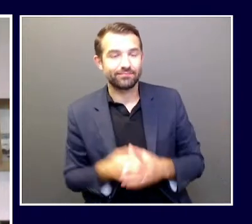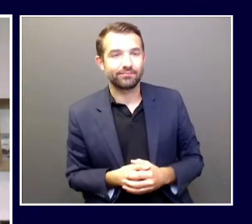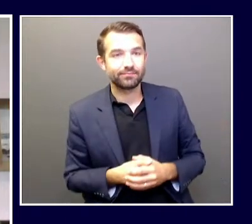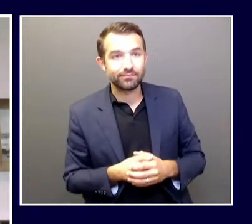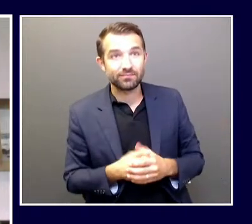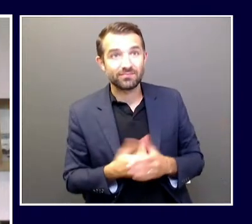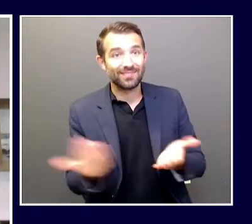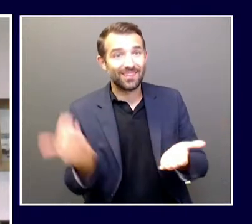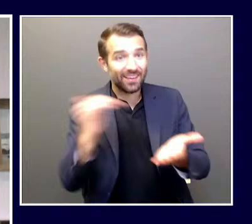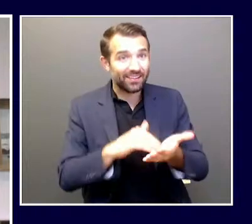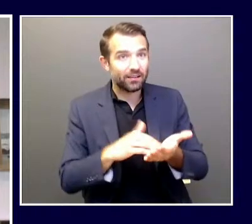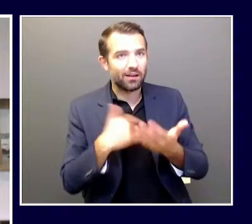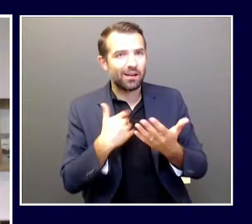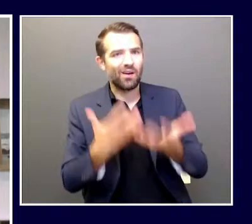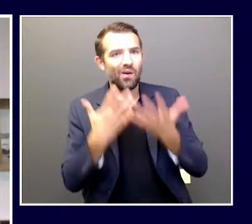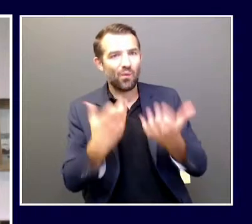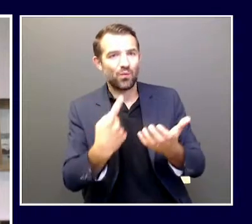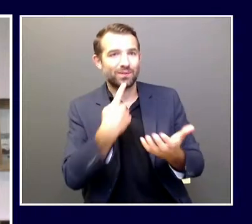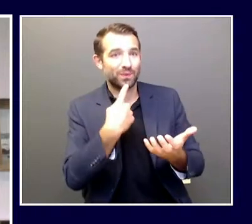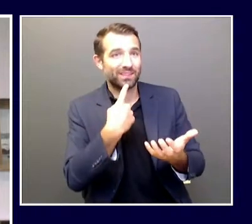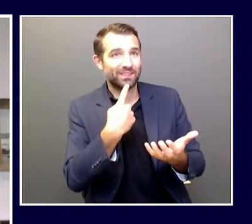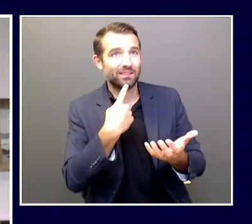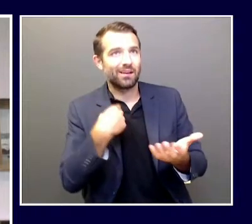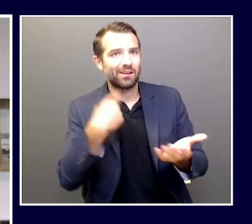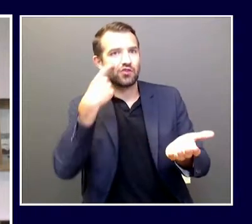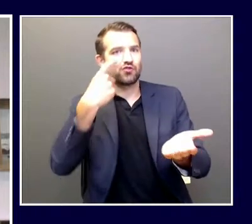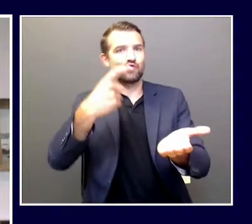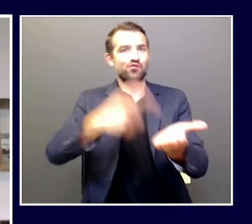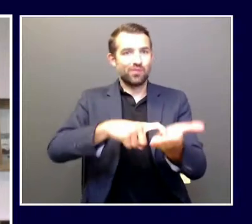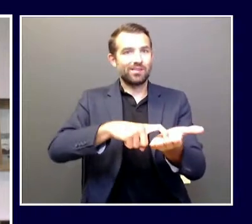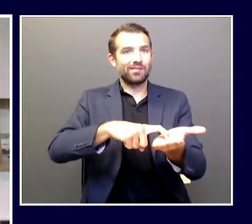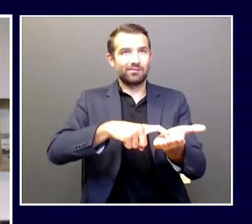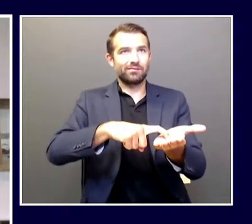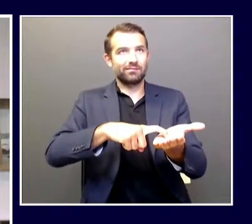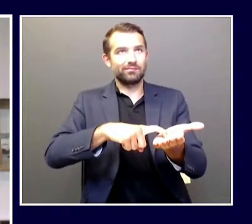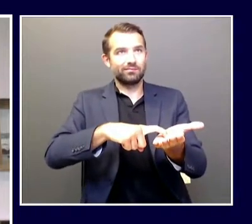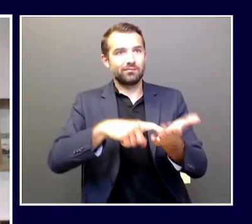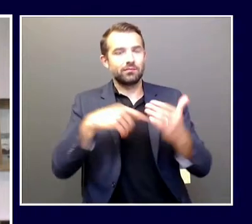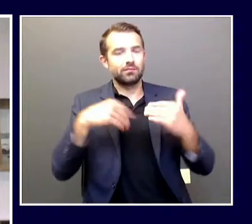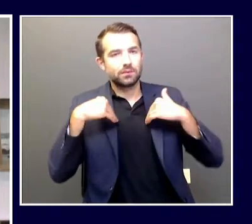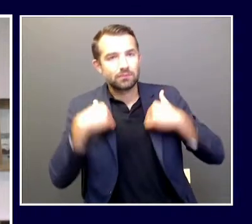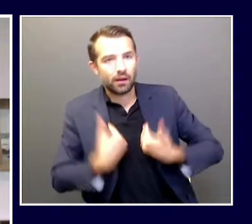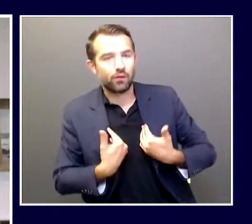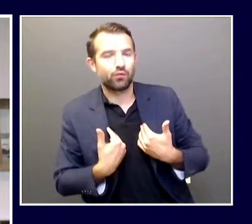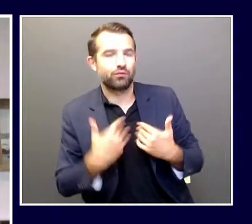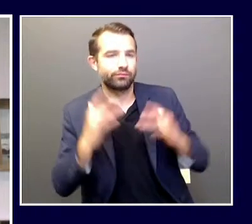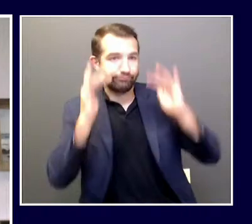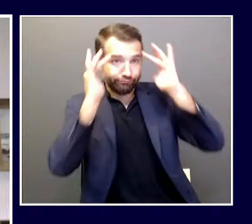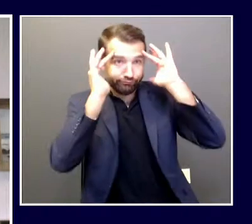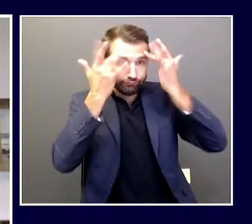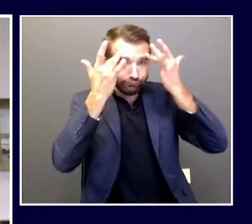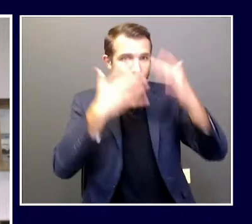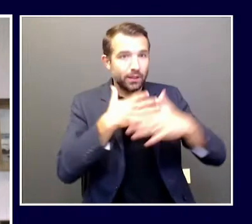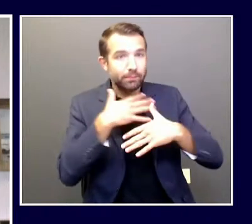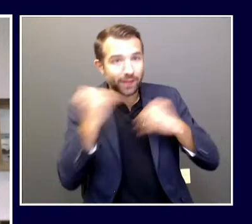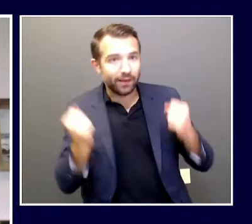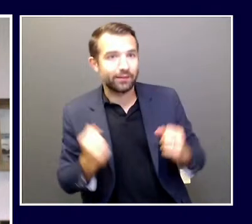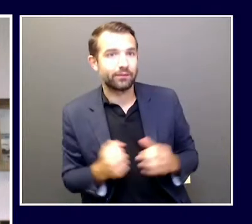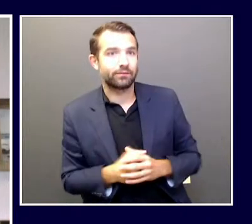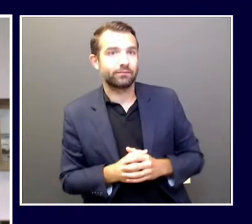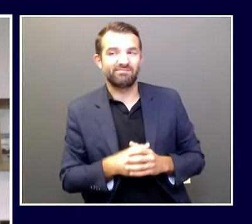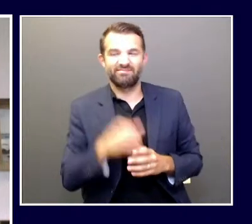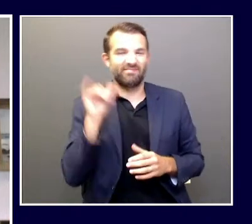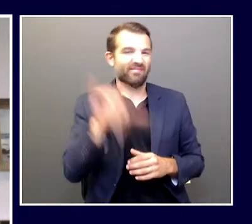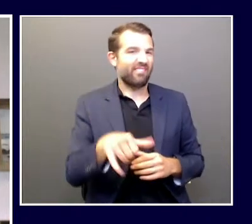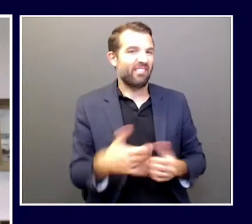all tired of best public health behavior. Thankfully, the key variables have not